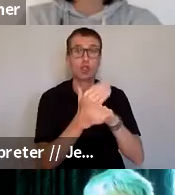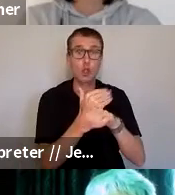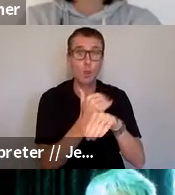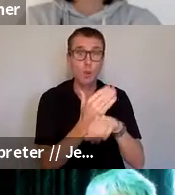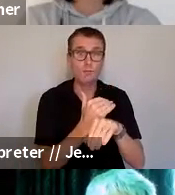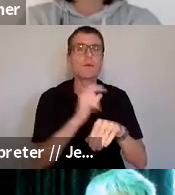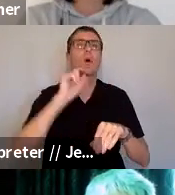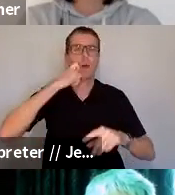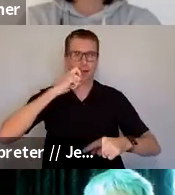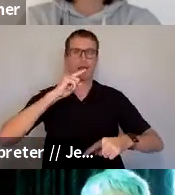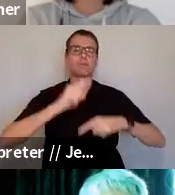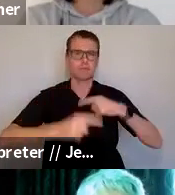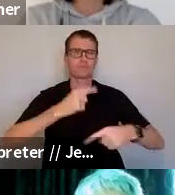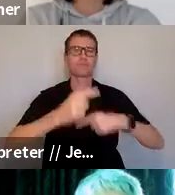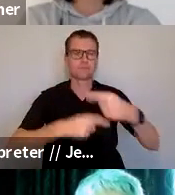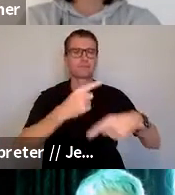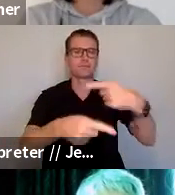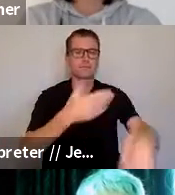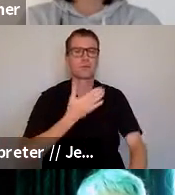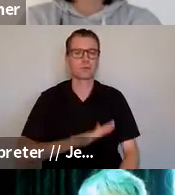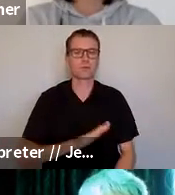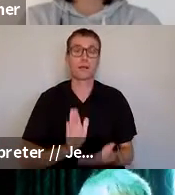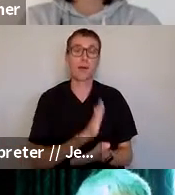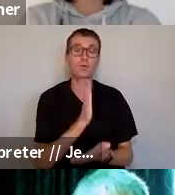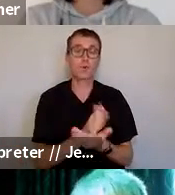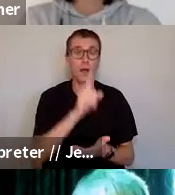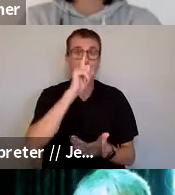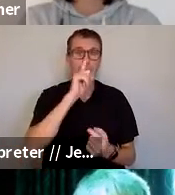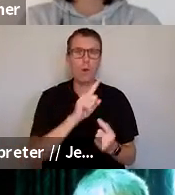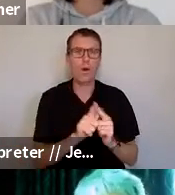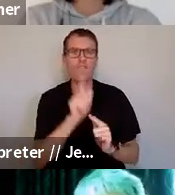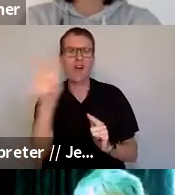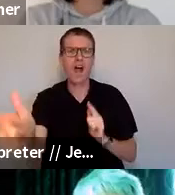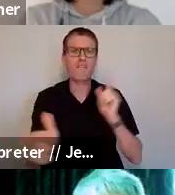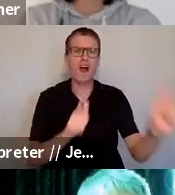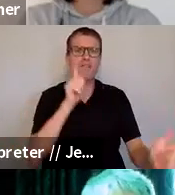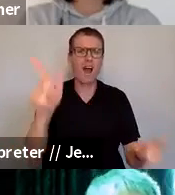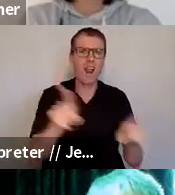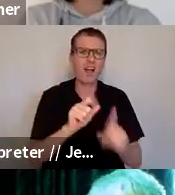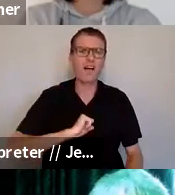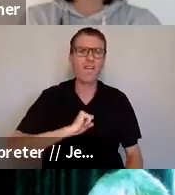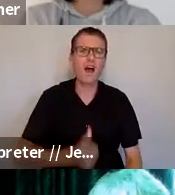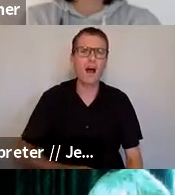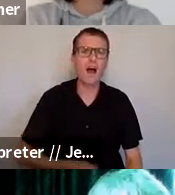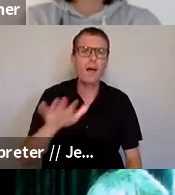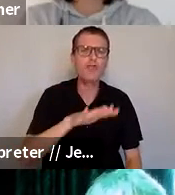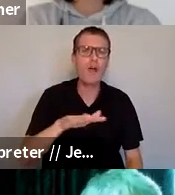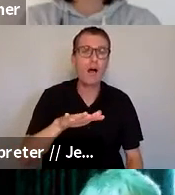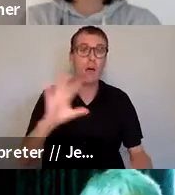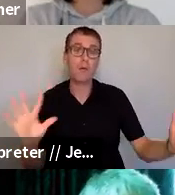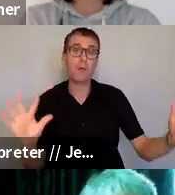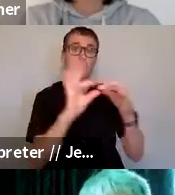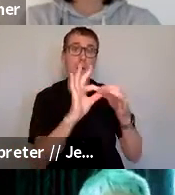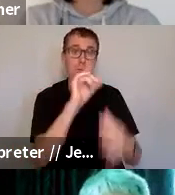in isolation, reach people in isolated communities, perhaps rural communities, or if you're in assisted